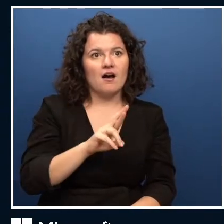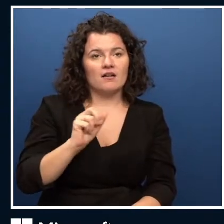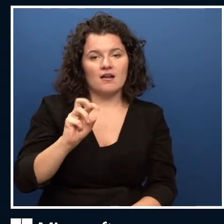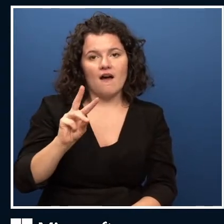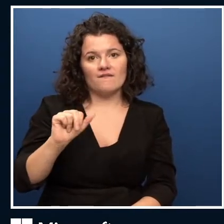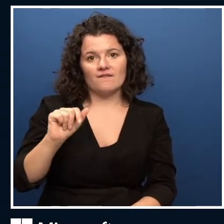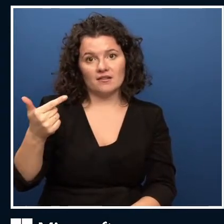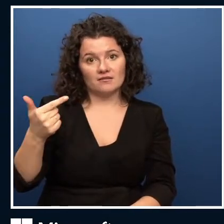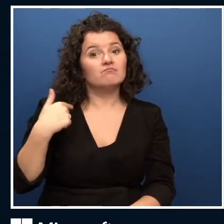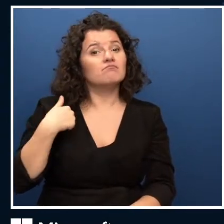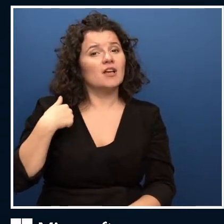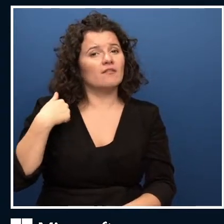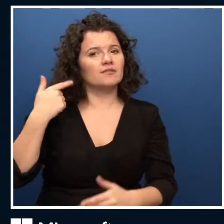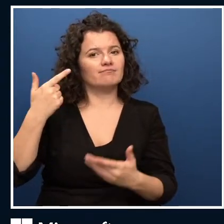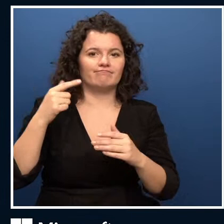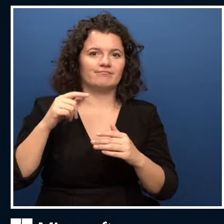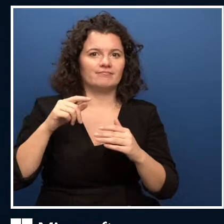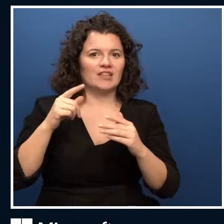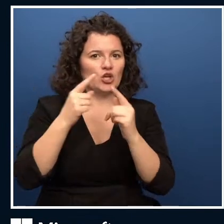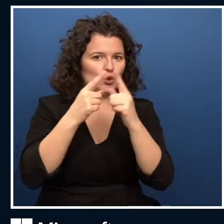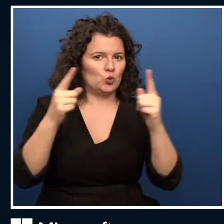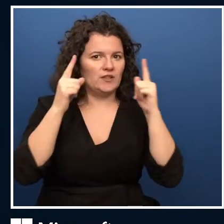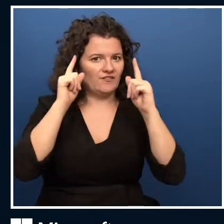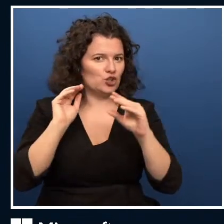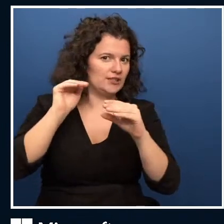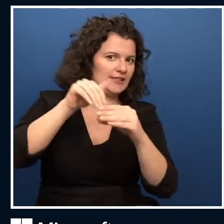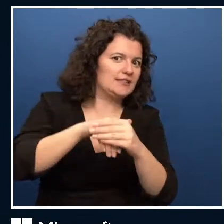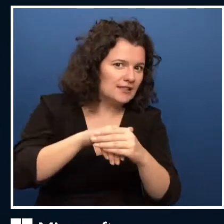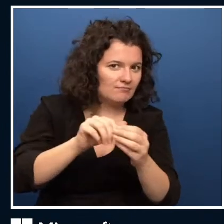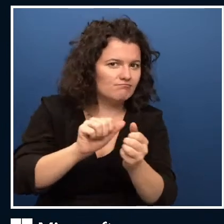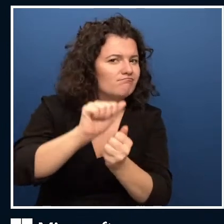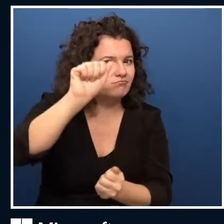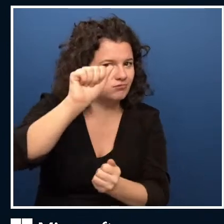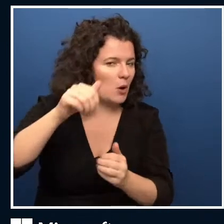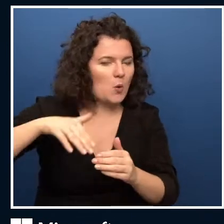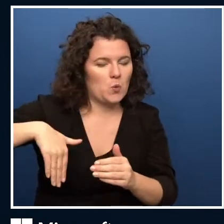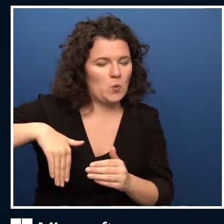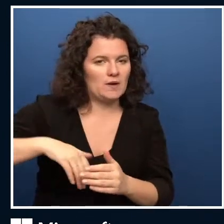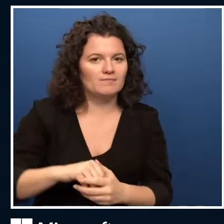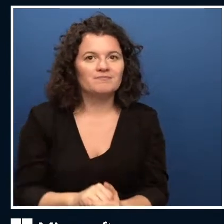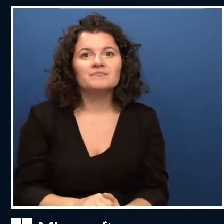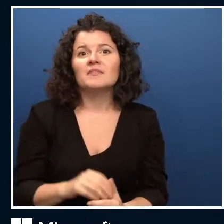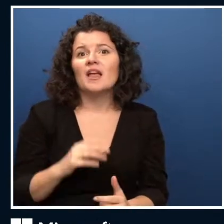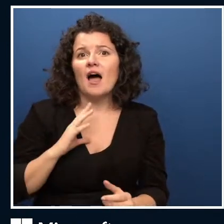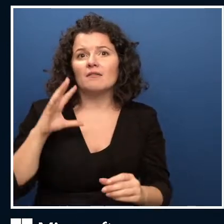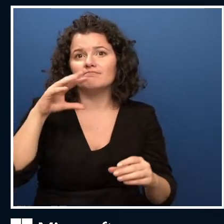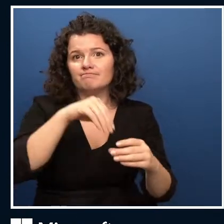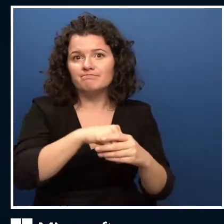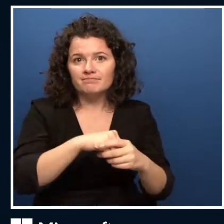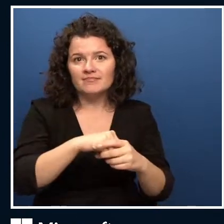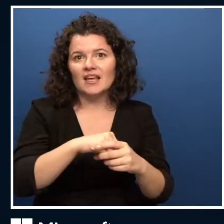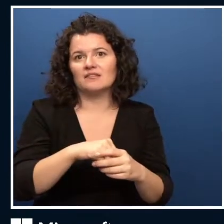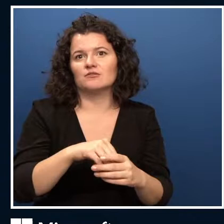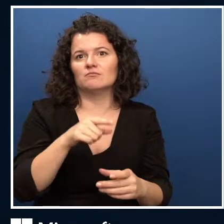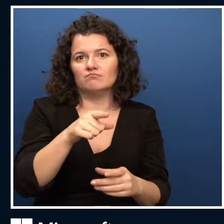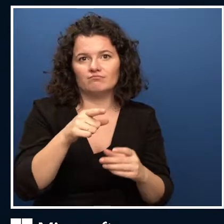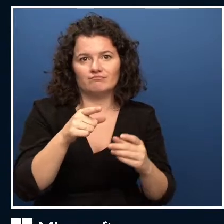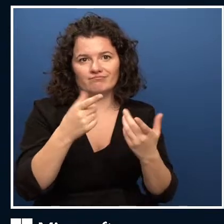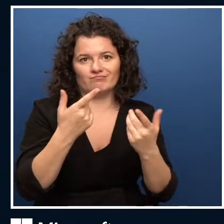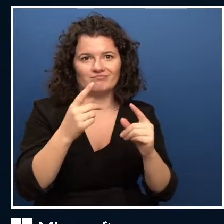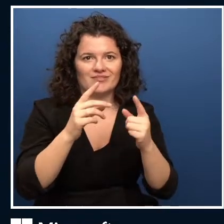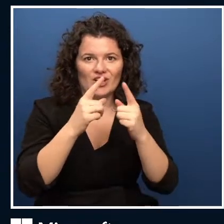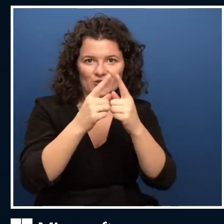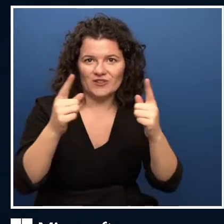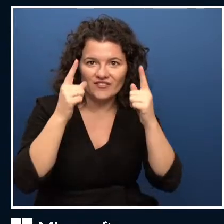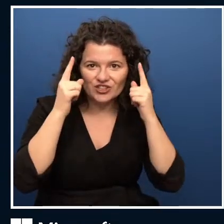student at RV College of Engineering in Bangalore, and I'm majoring in electronics and communication.